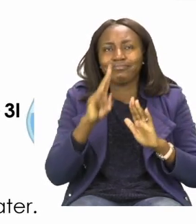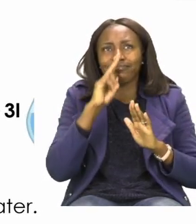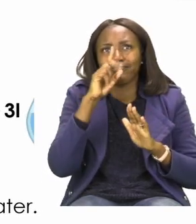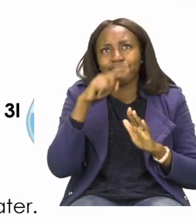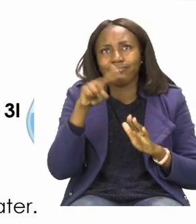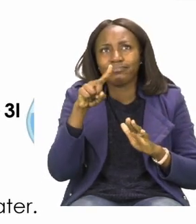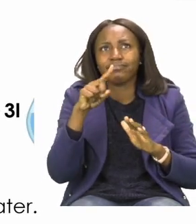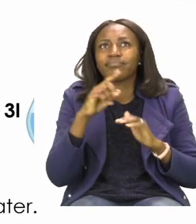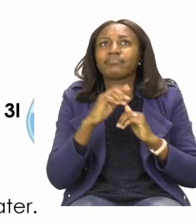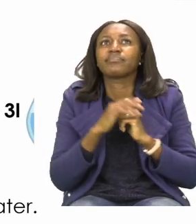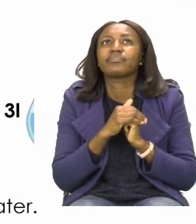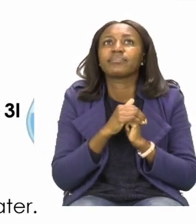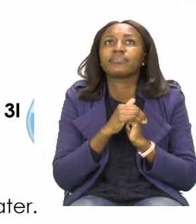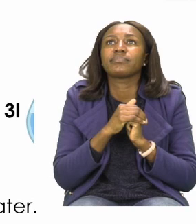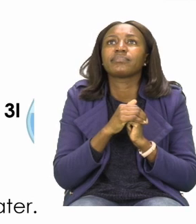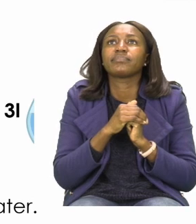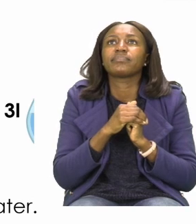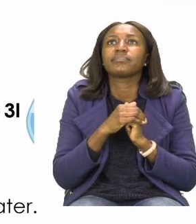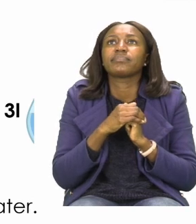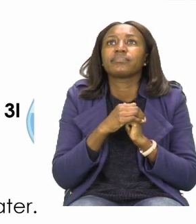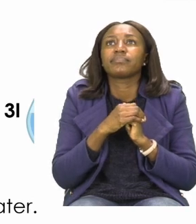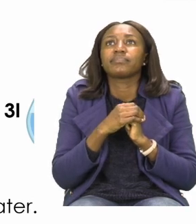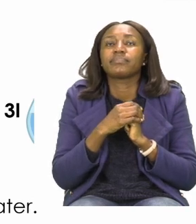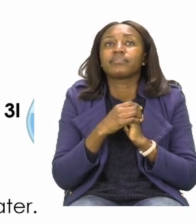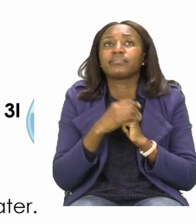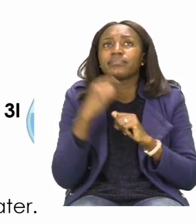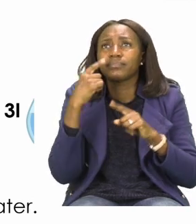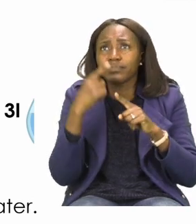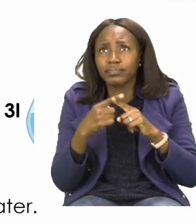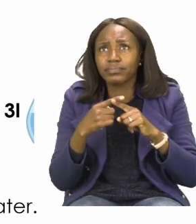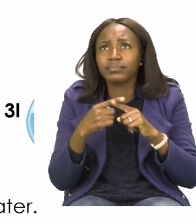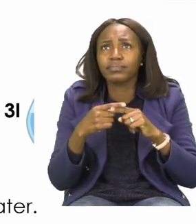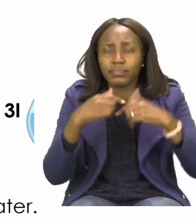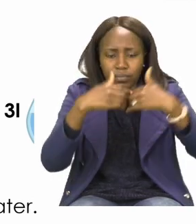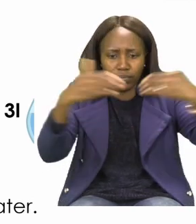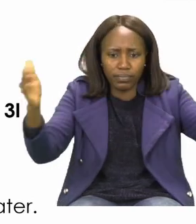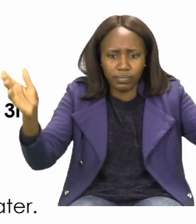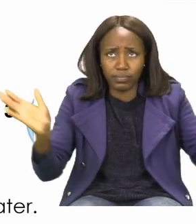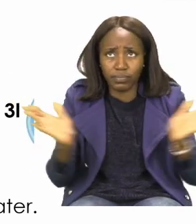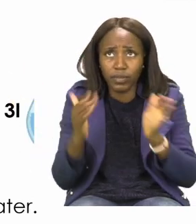below. It says that the bathtub can hold